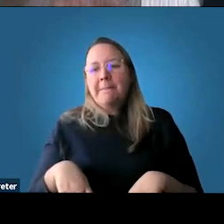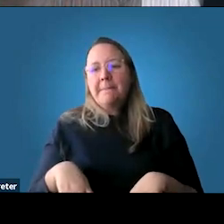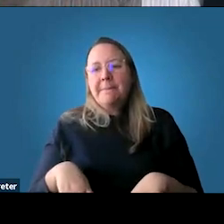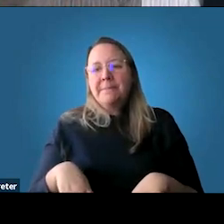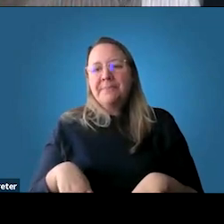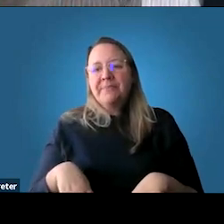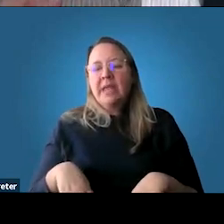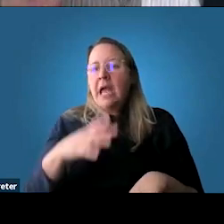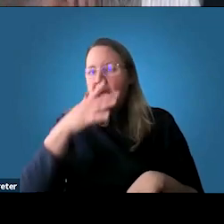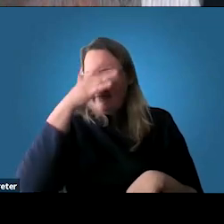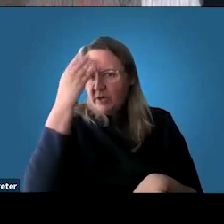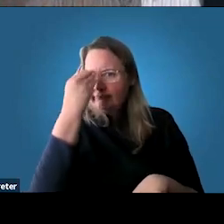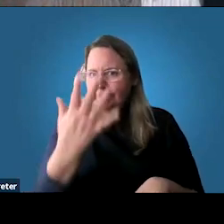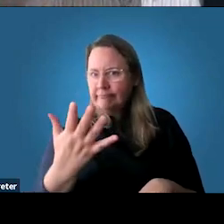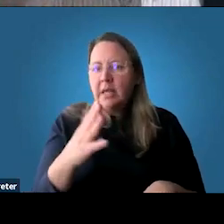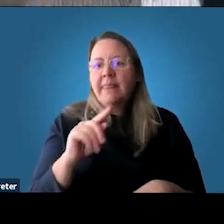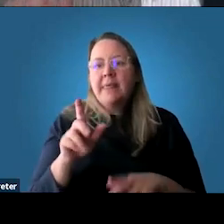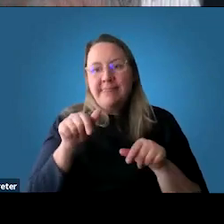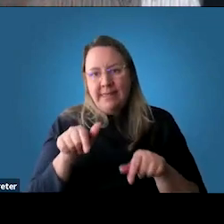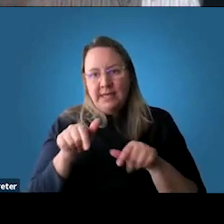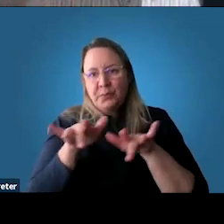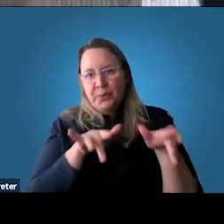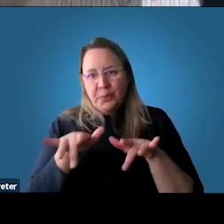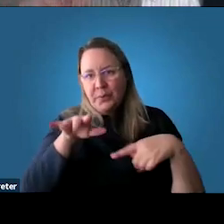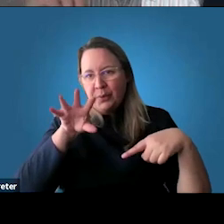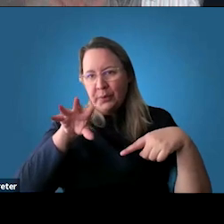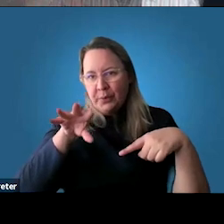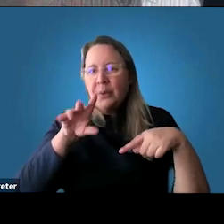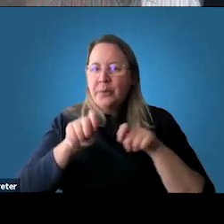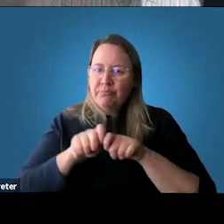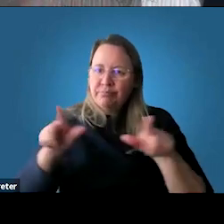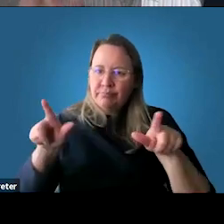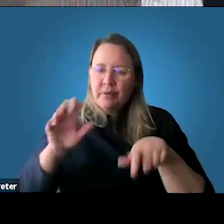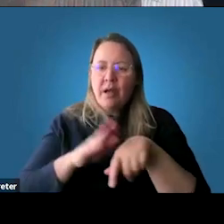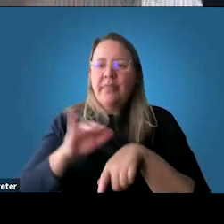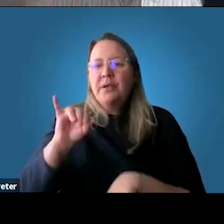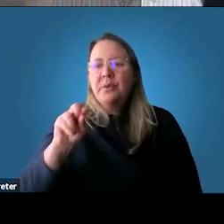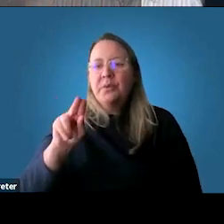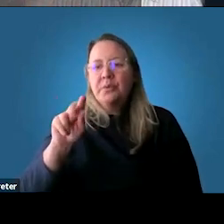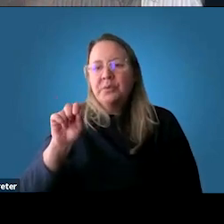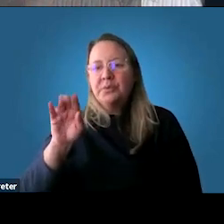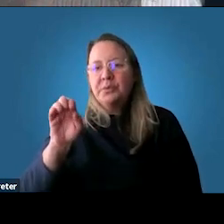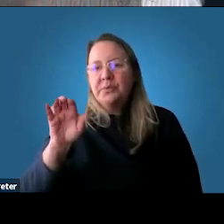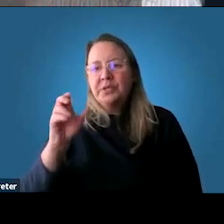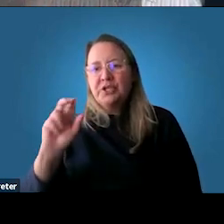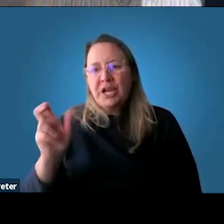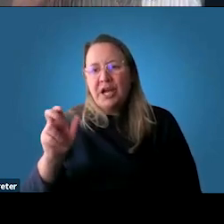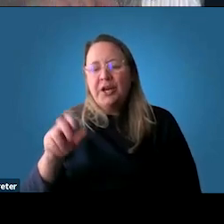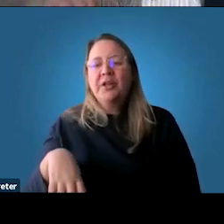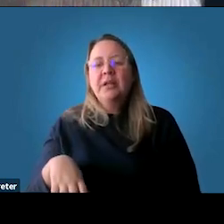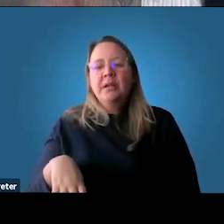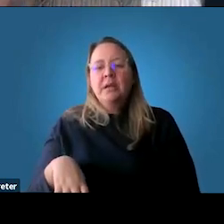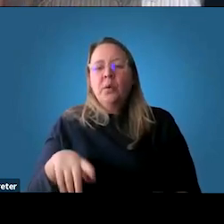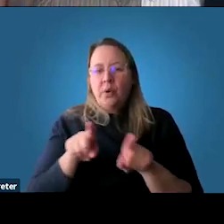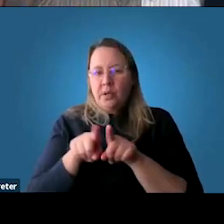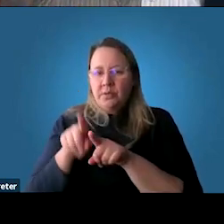mentioning at the top of the session that we will record this and post the full recording on the network's YouTube channel. I do see a number of questions here. We are